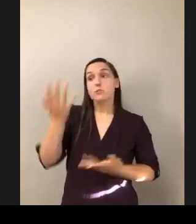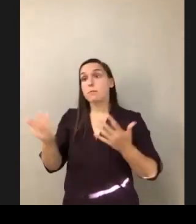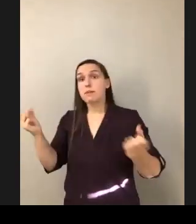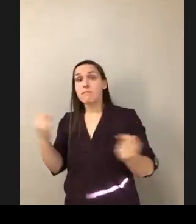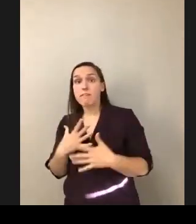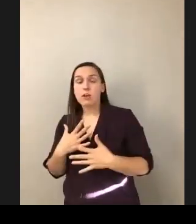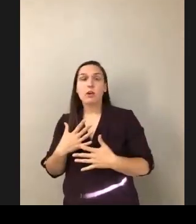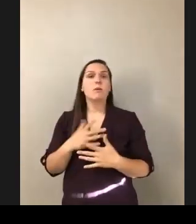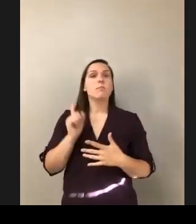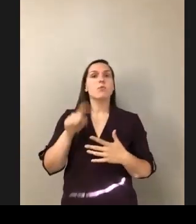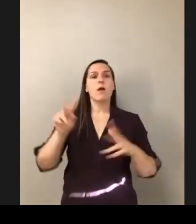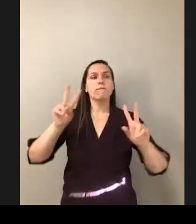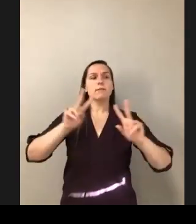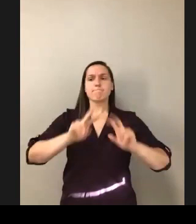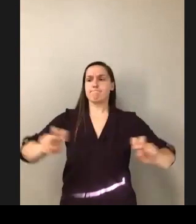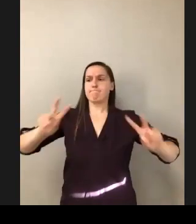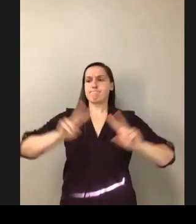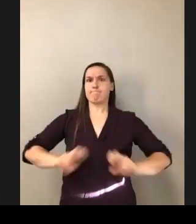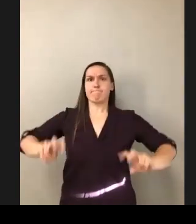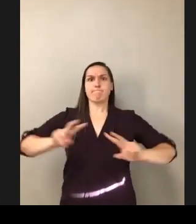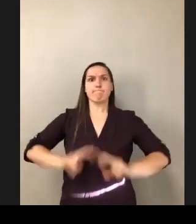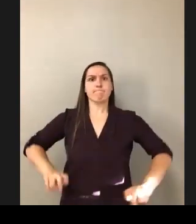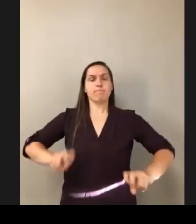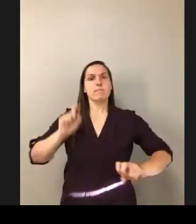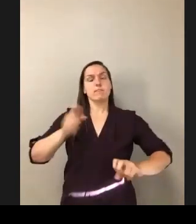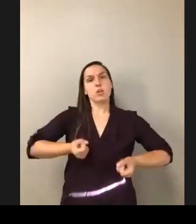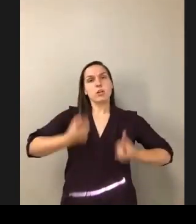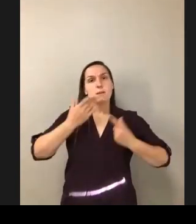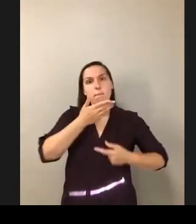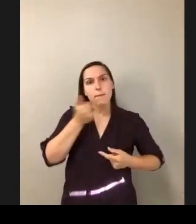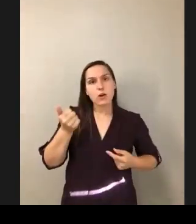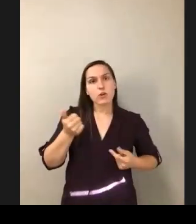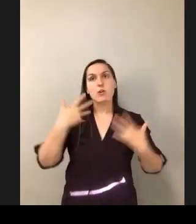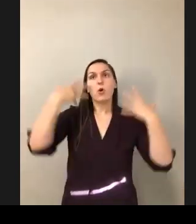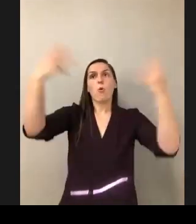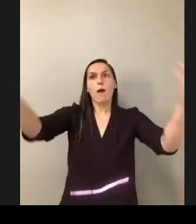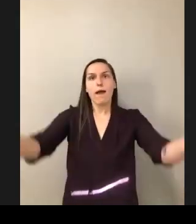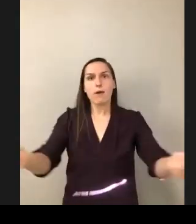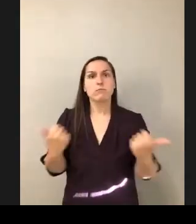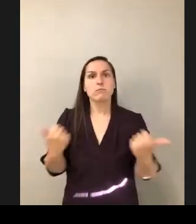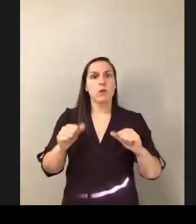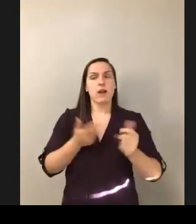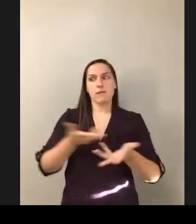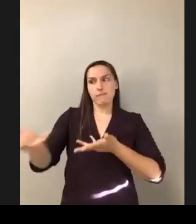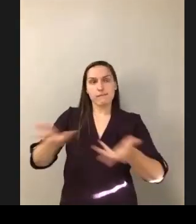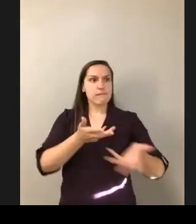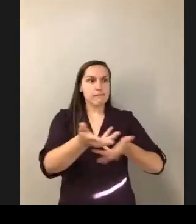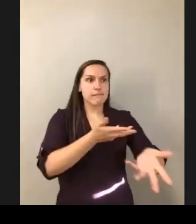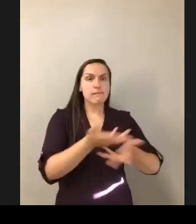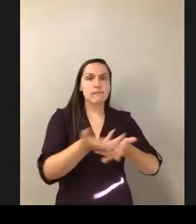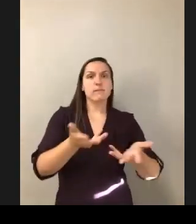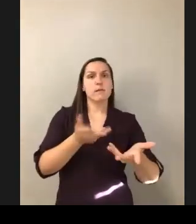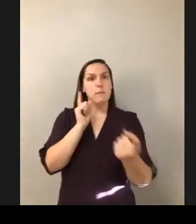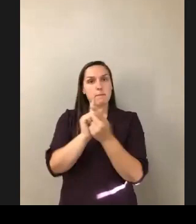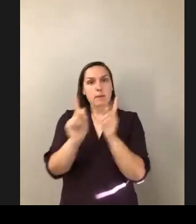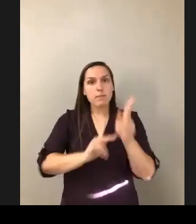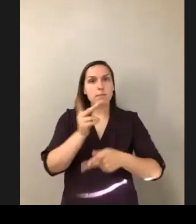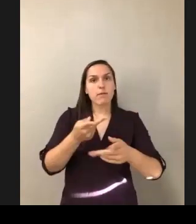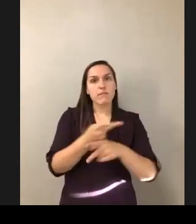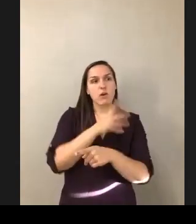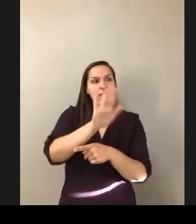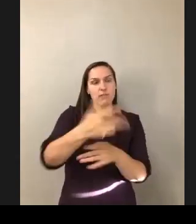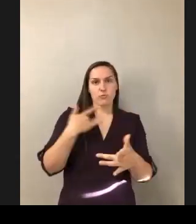you understand it better and then go out into the communities and try to talk to people directly to hear what their concerns